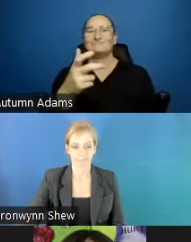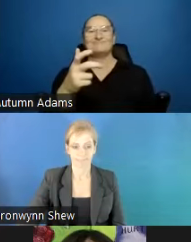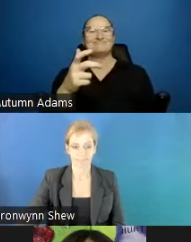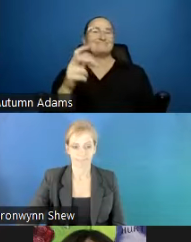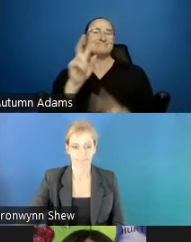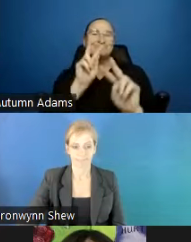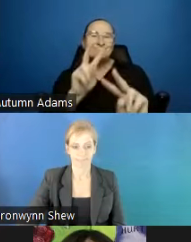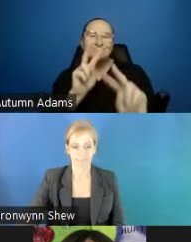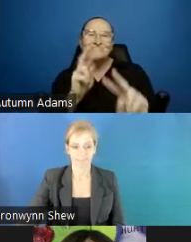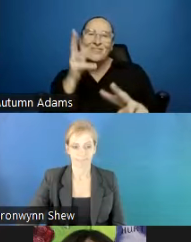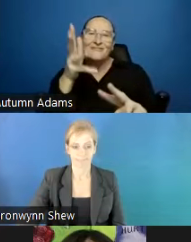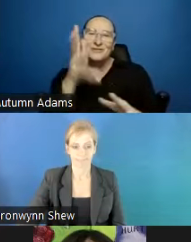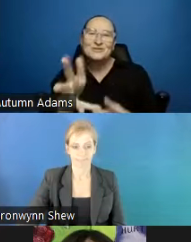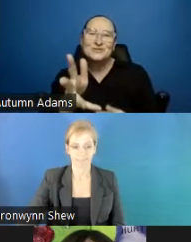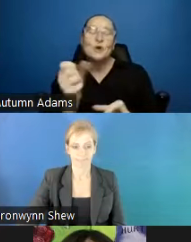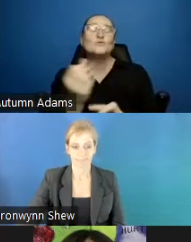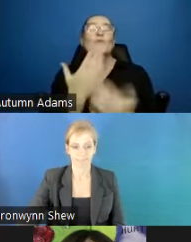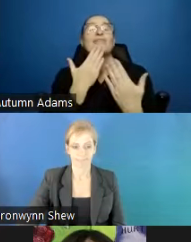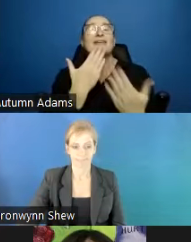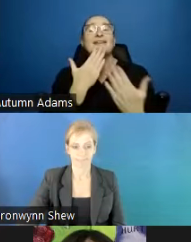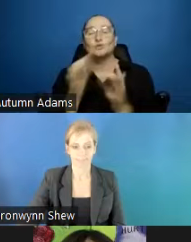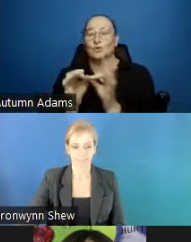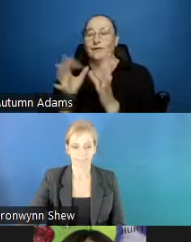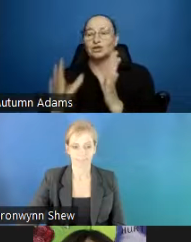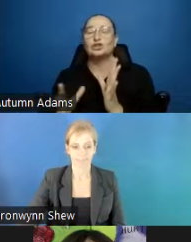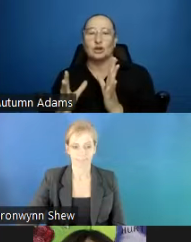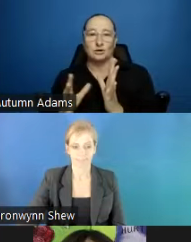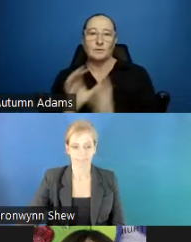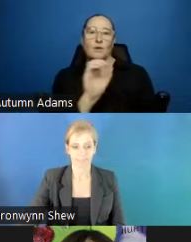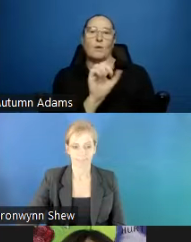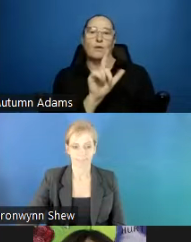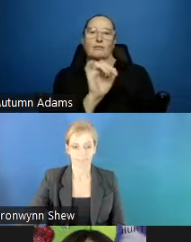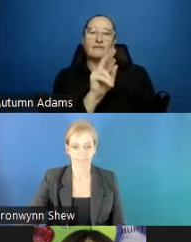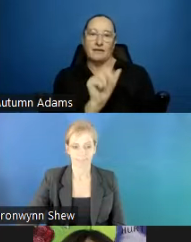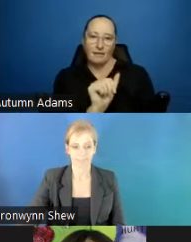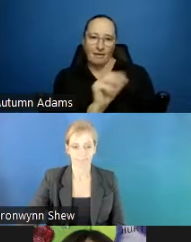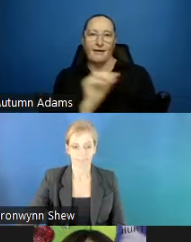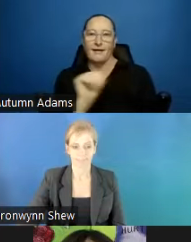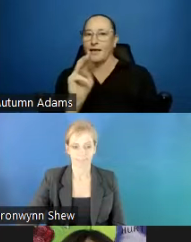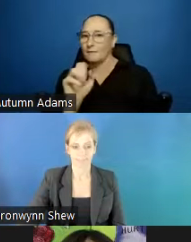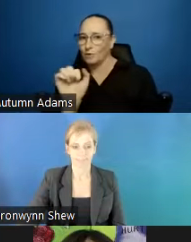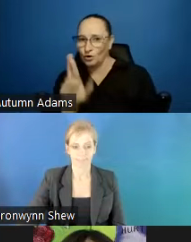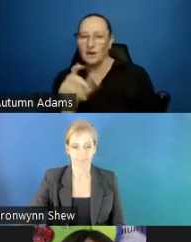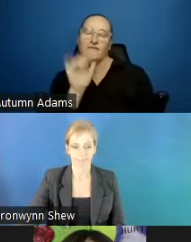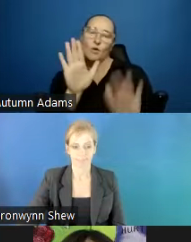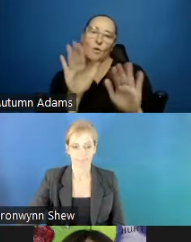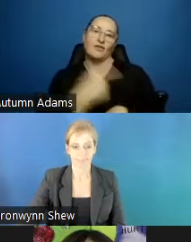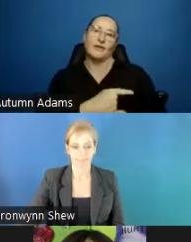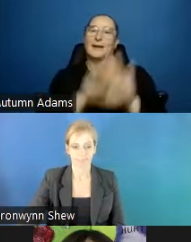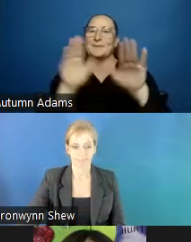Olivia, have a wonderful day. Okay, bye everyone. Thank you.